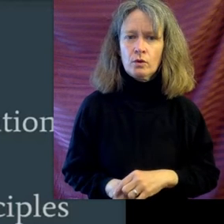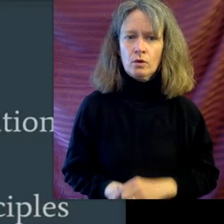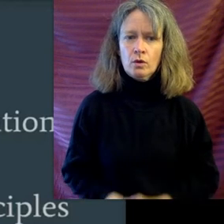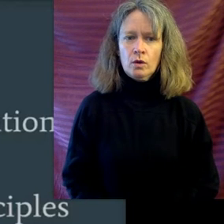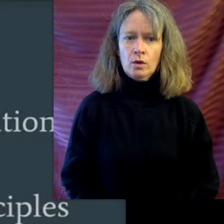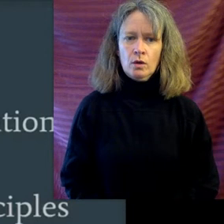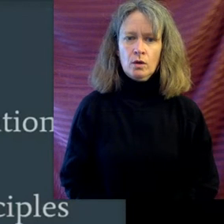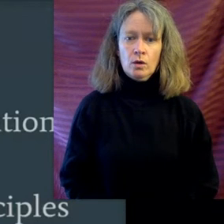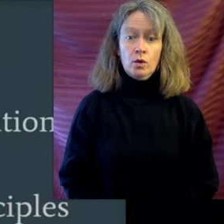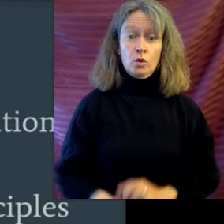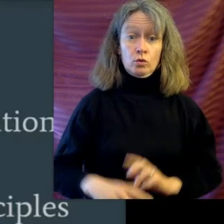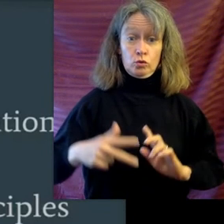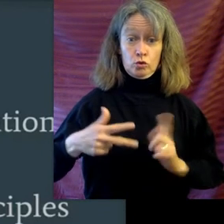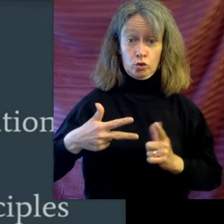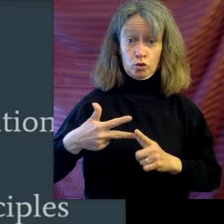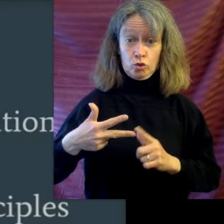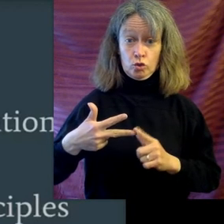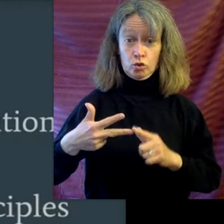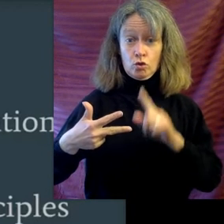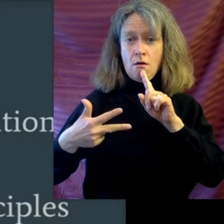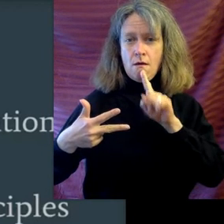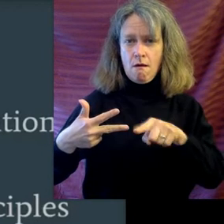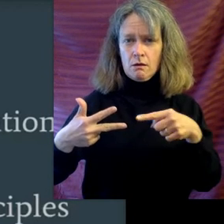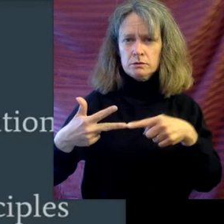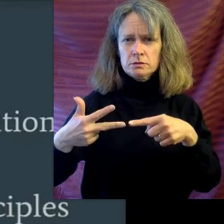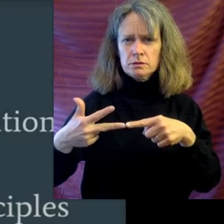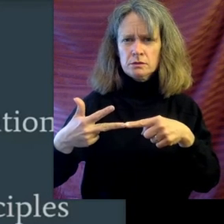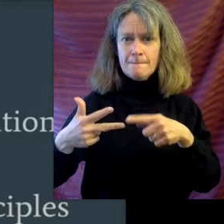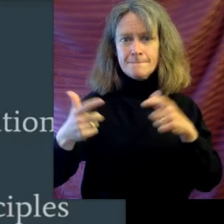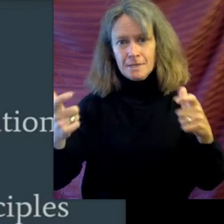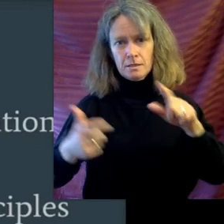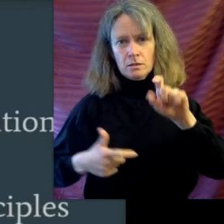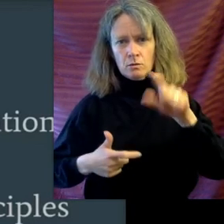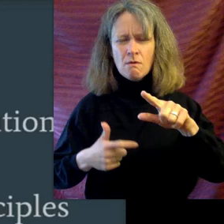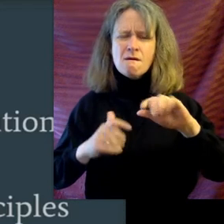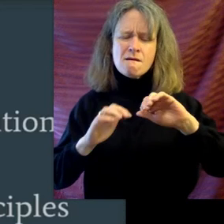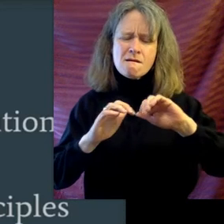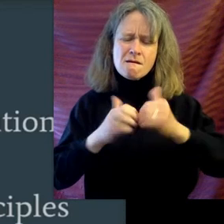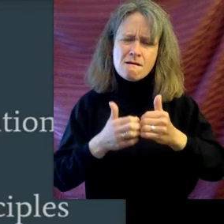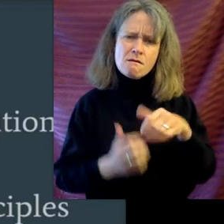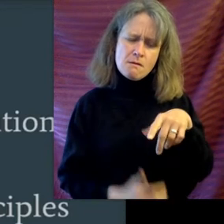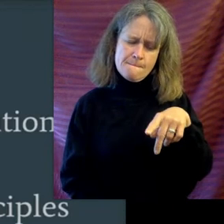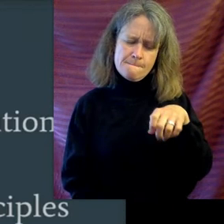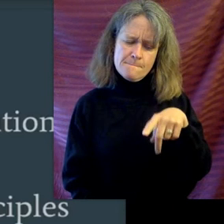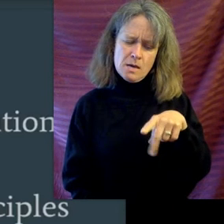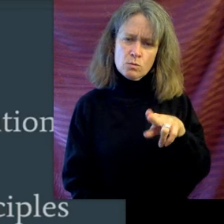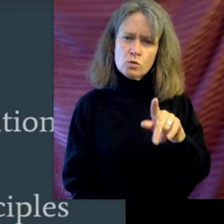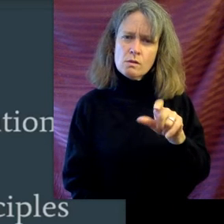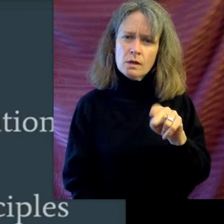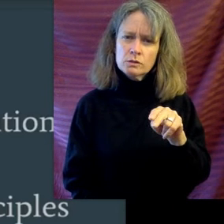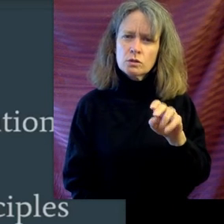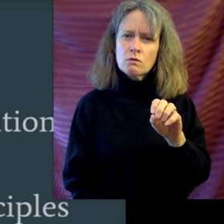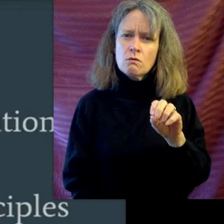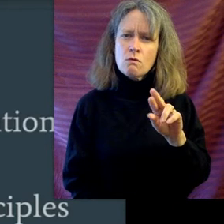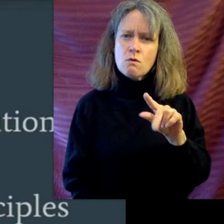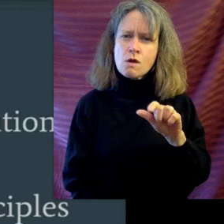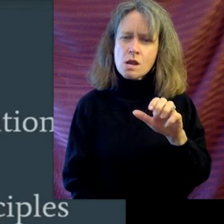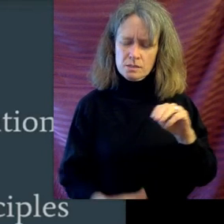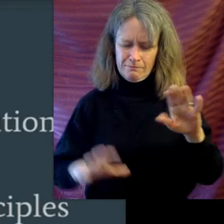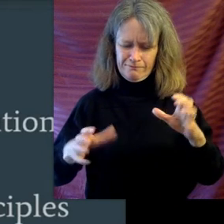all answer the big question, how do populations of organisms change over time? This